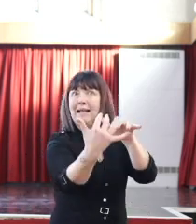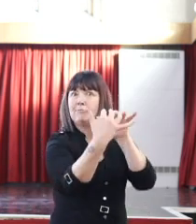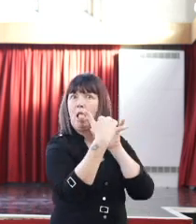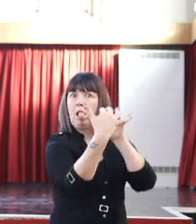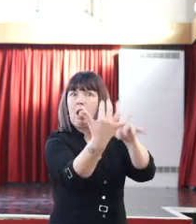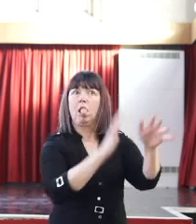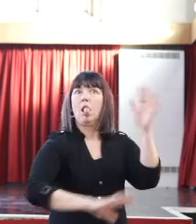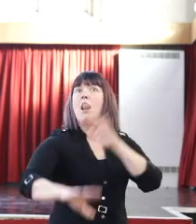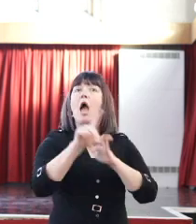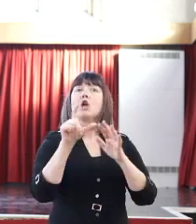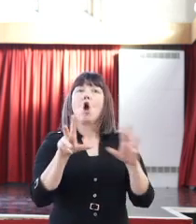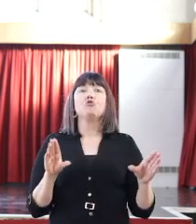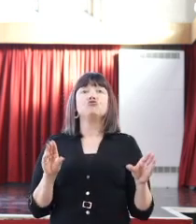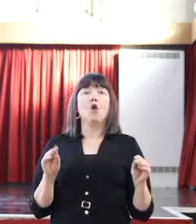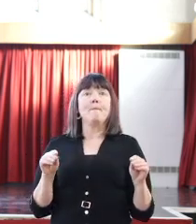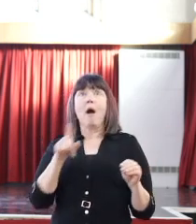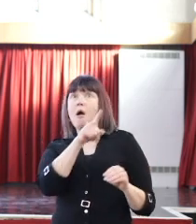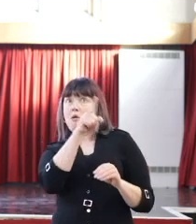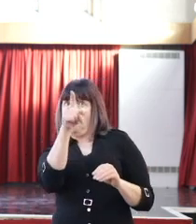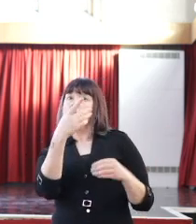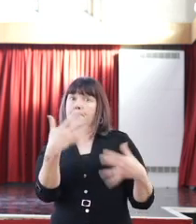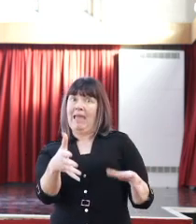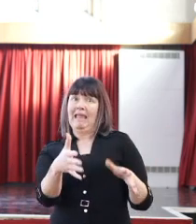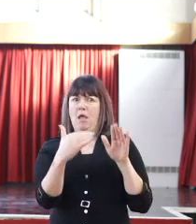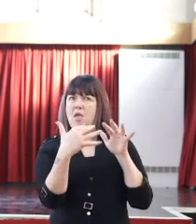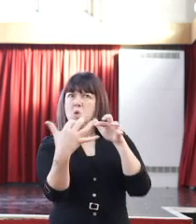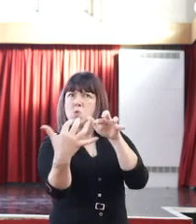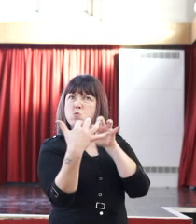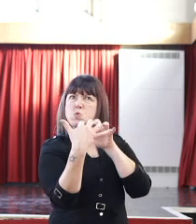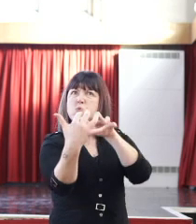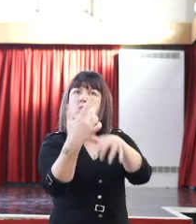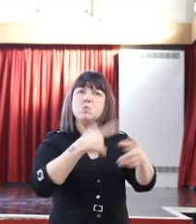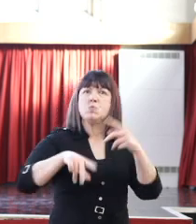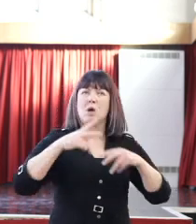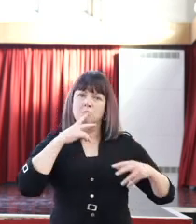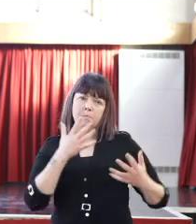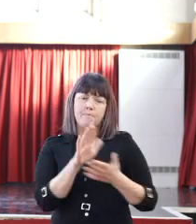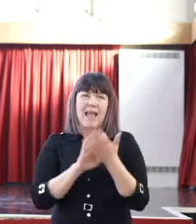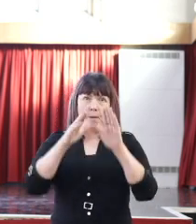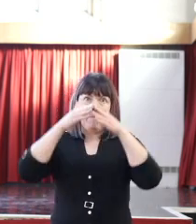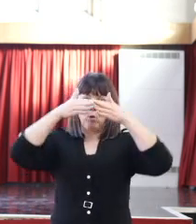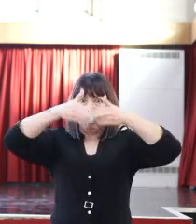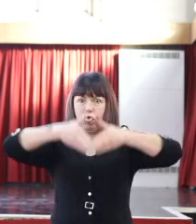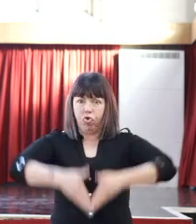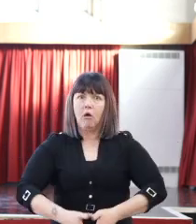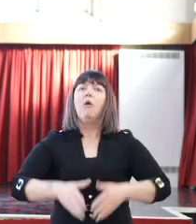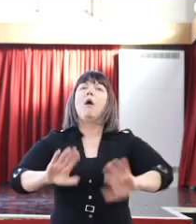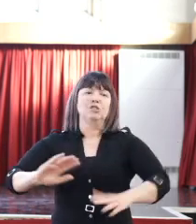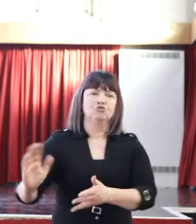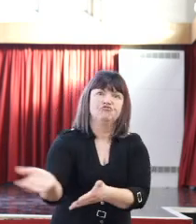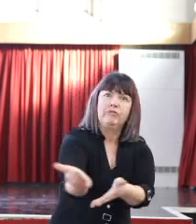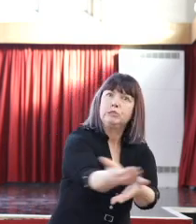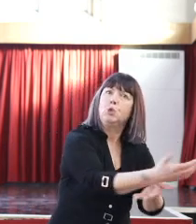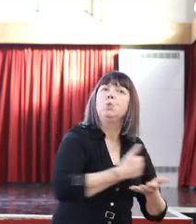Cromer, with many rescued by Cromer's lifeboatmen settling there along with other refugees from the war.